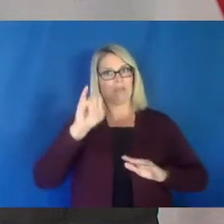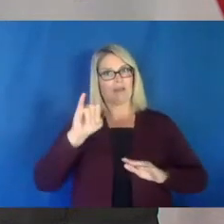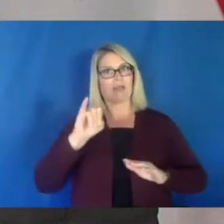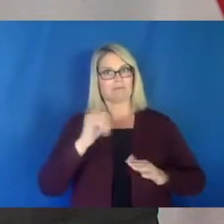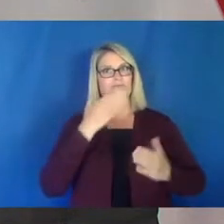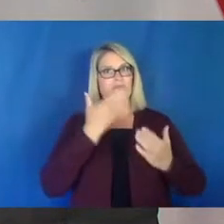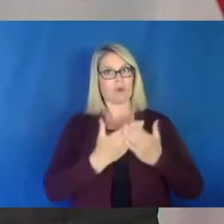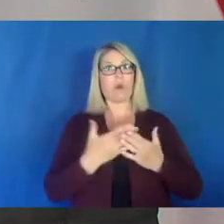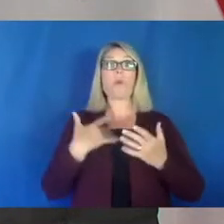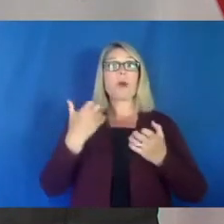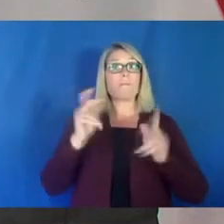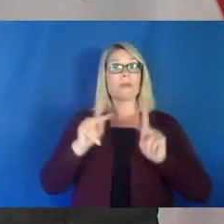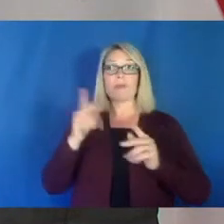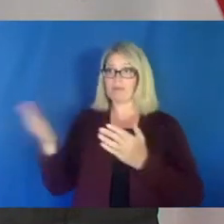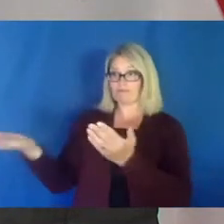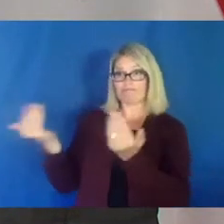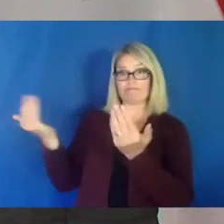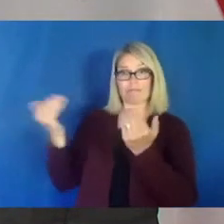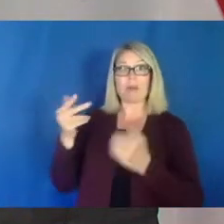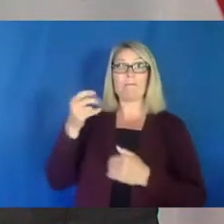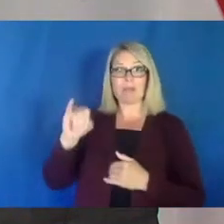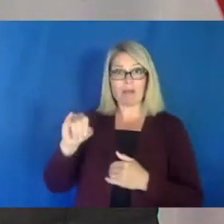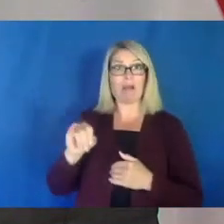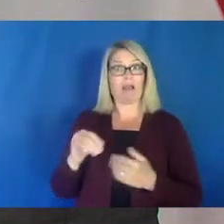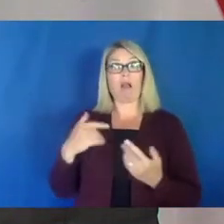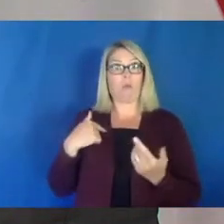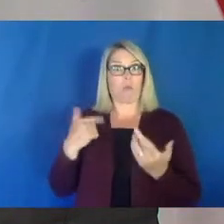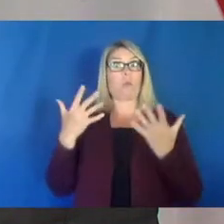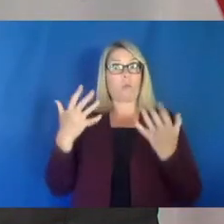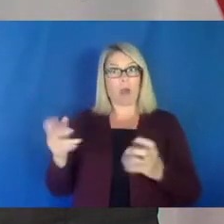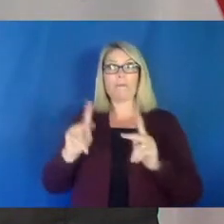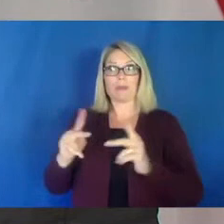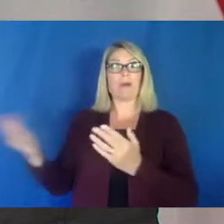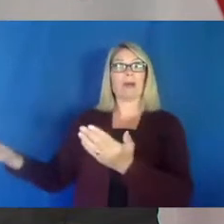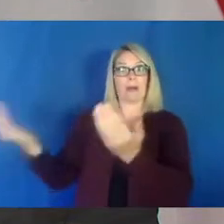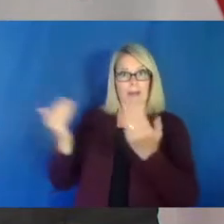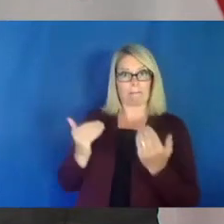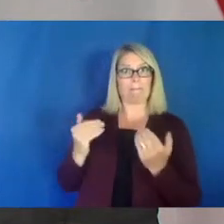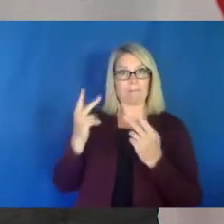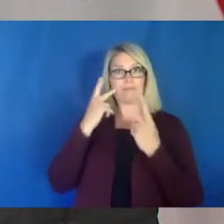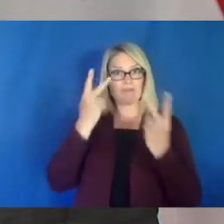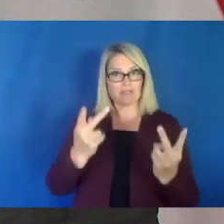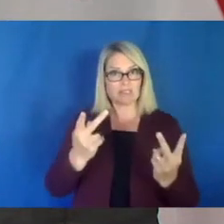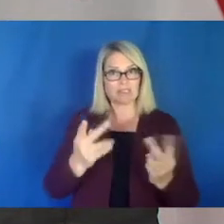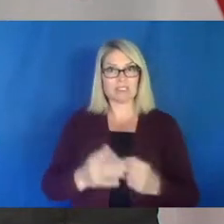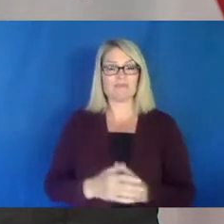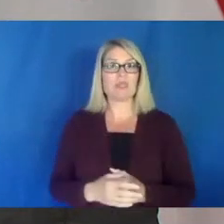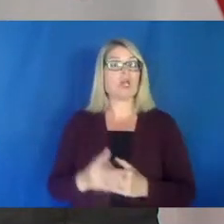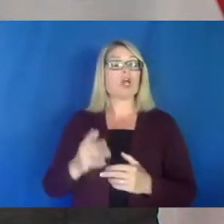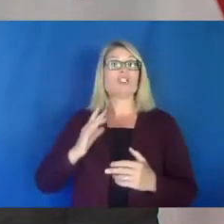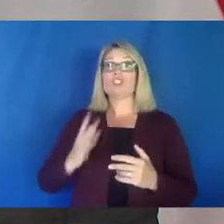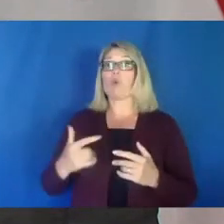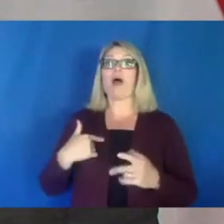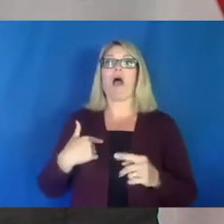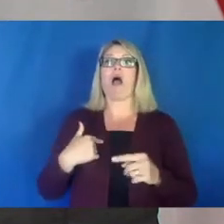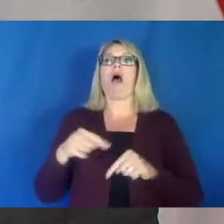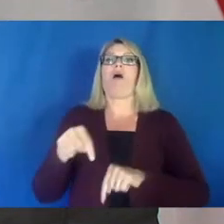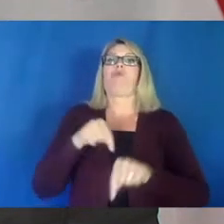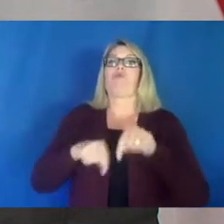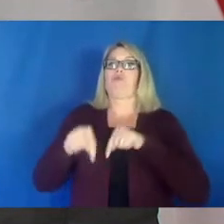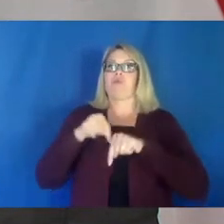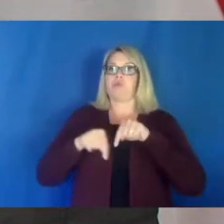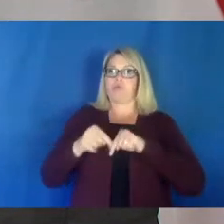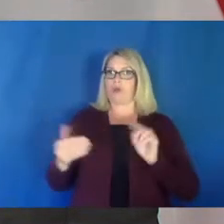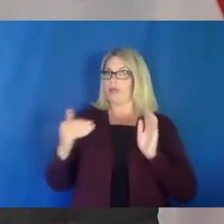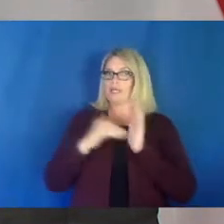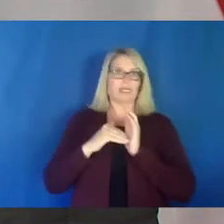to Prince Edward Island, which is what we've all been waiting for, we want to make sure that we don't take steps backward. And our plan was built